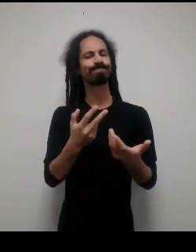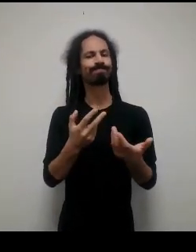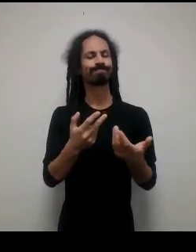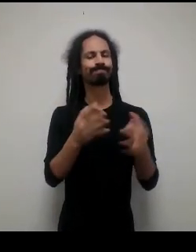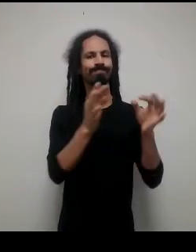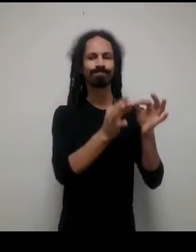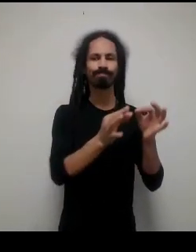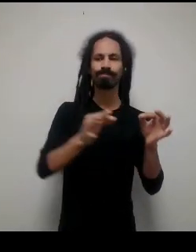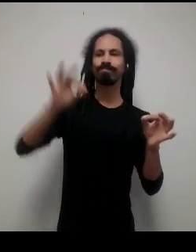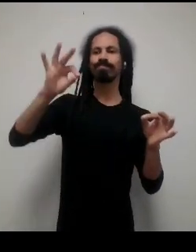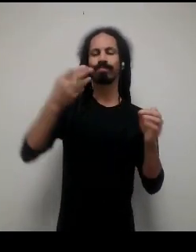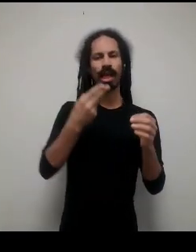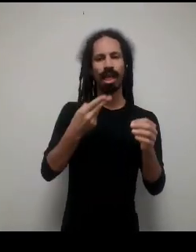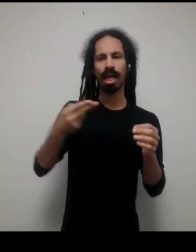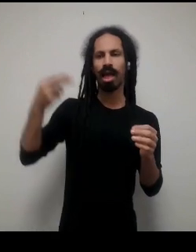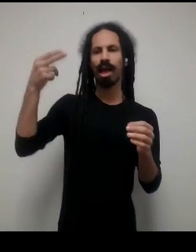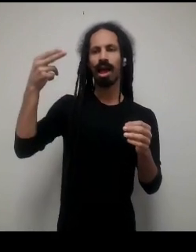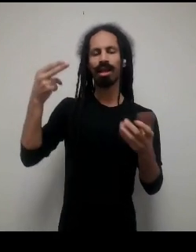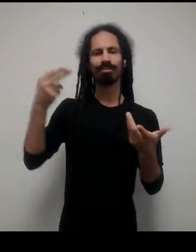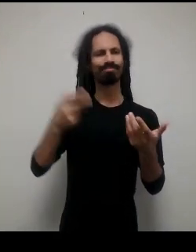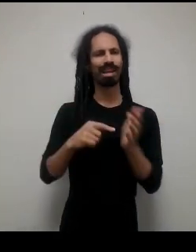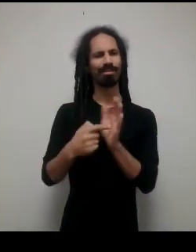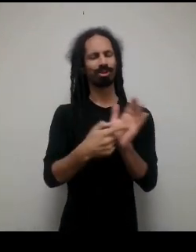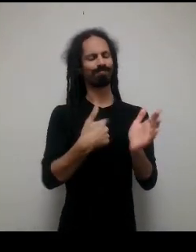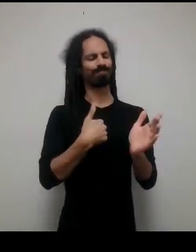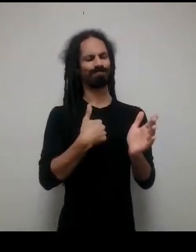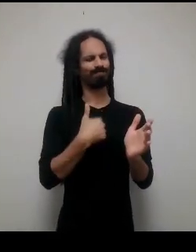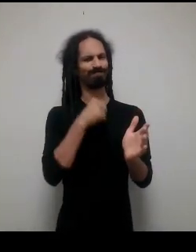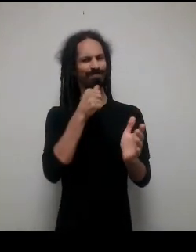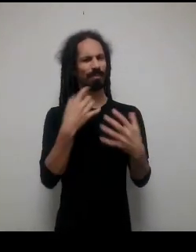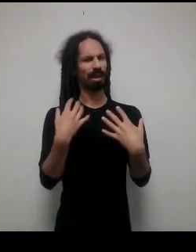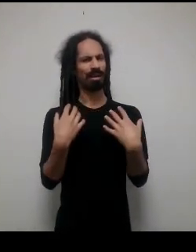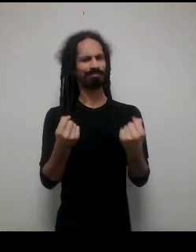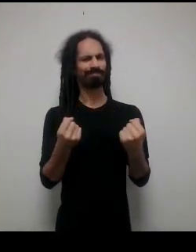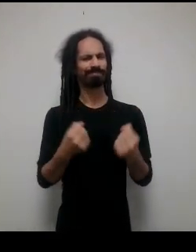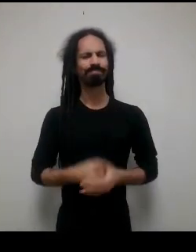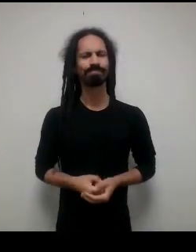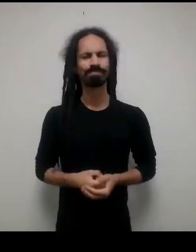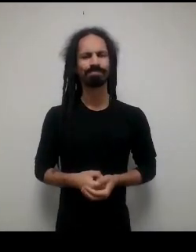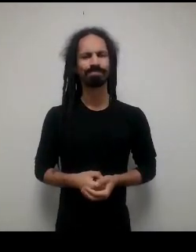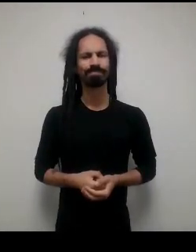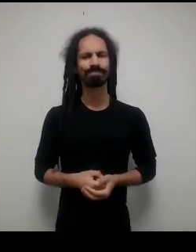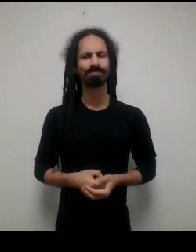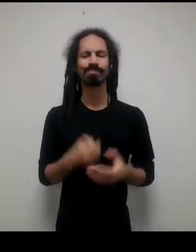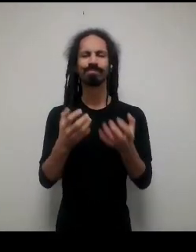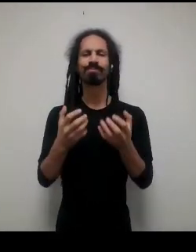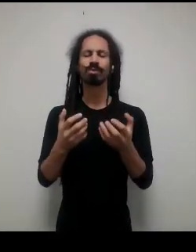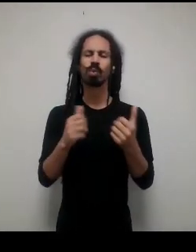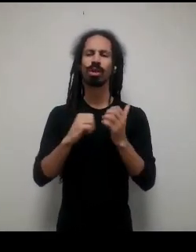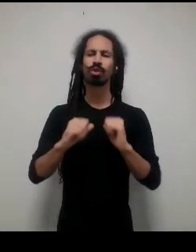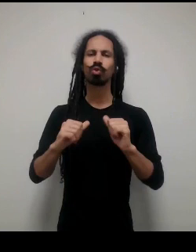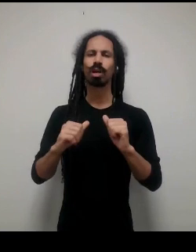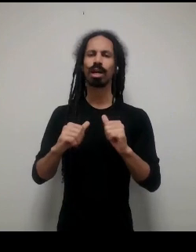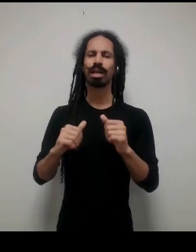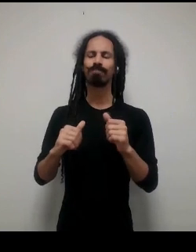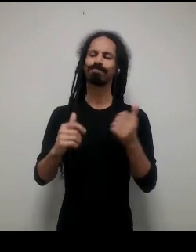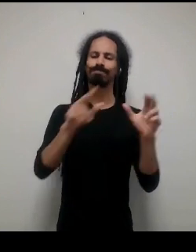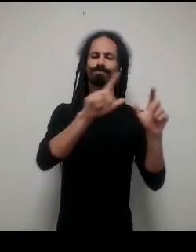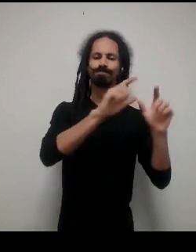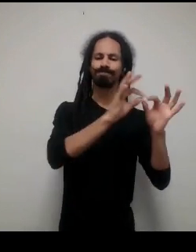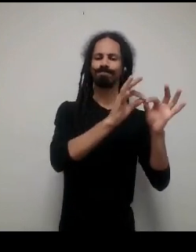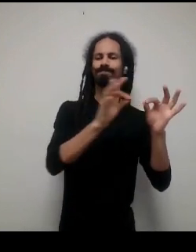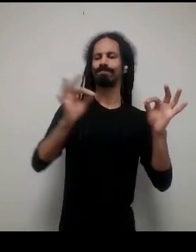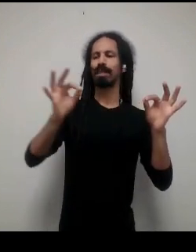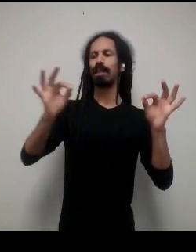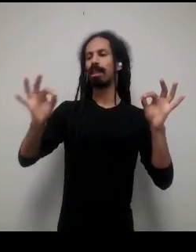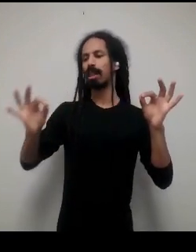risk of showing that I'm not as confident in what I'm saying. So we want to try to have falling intonation at the end of most of our